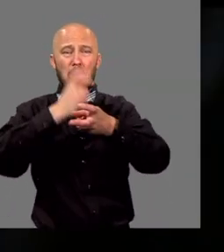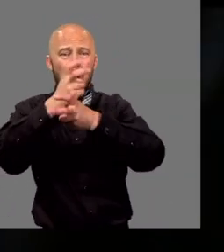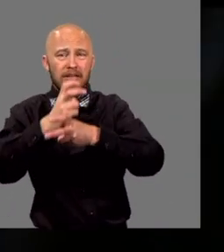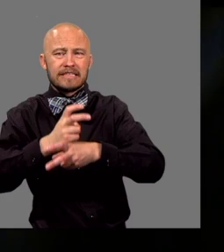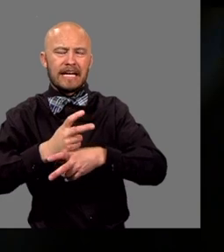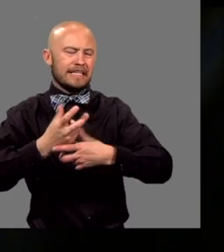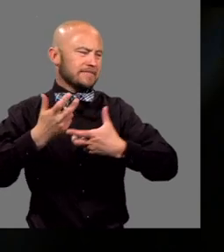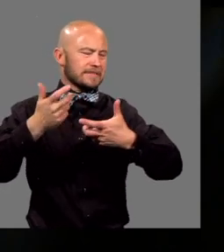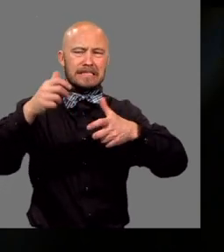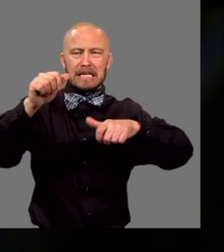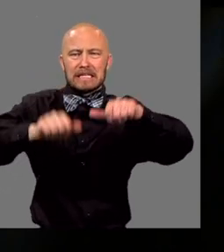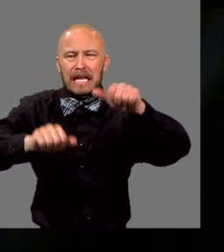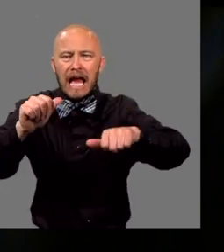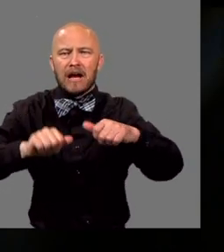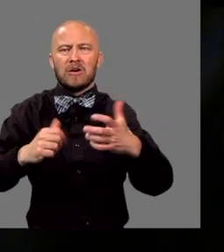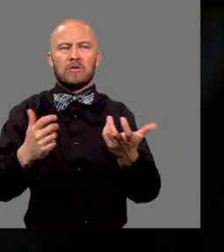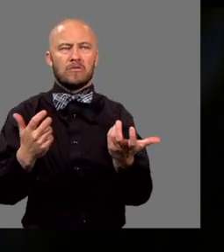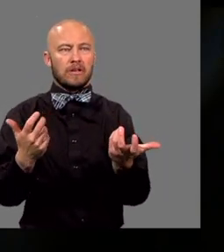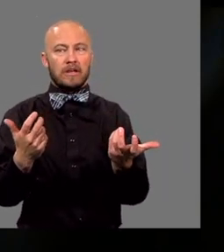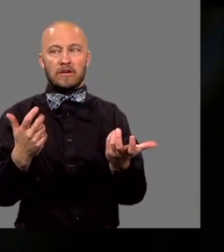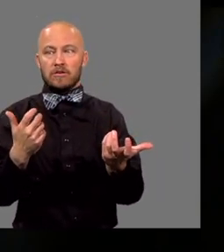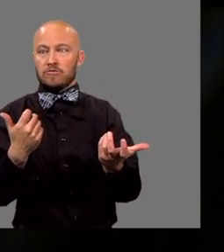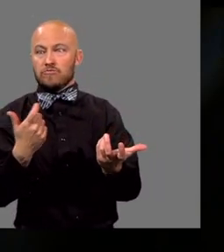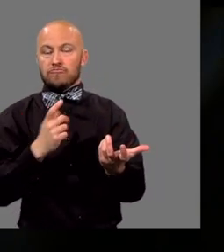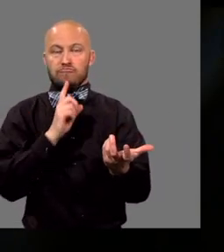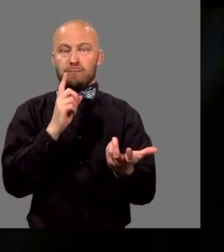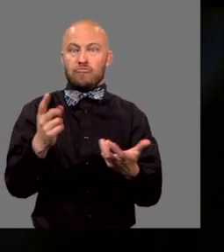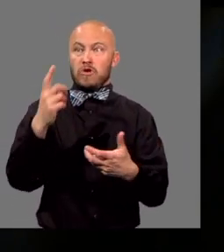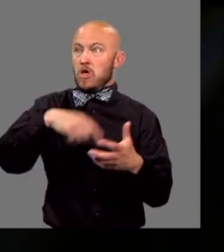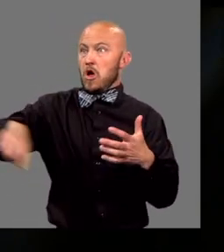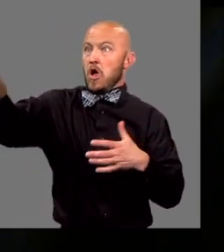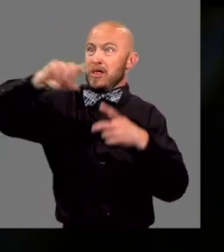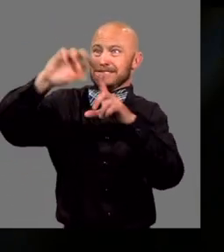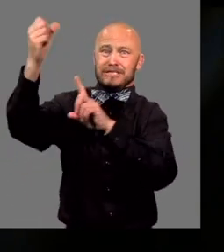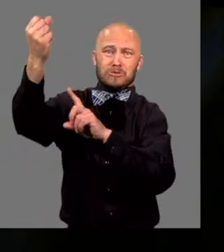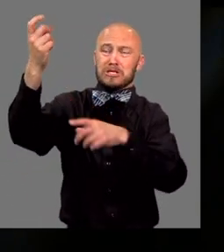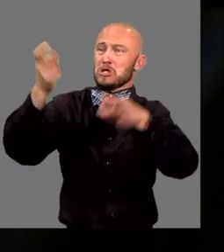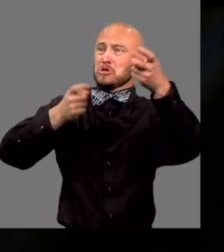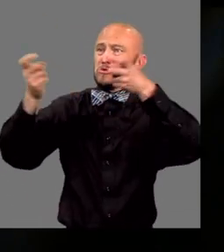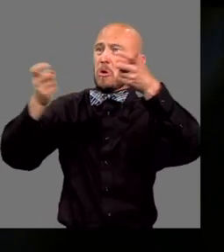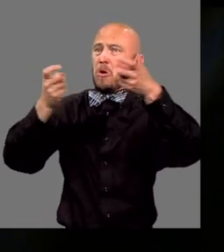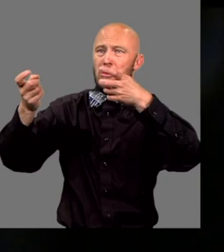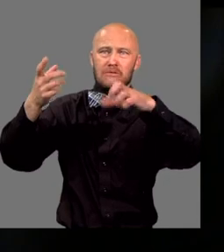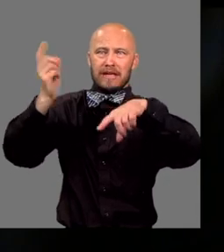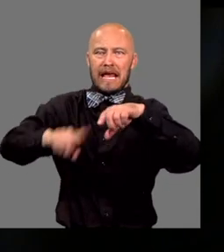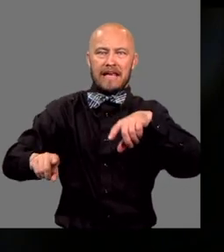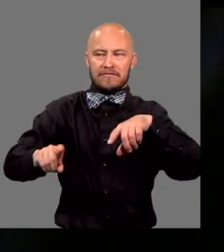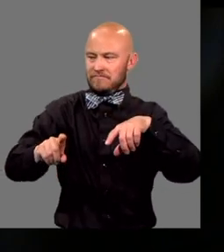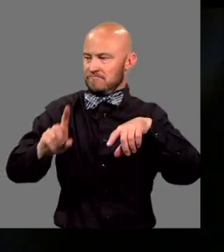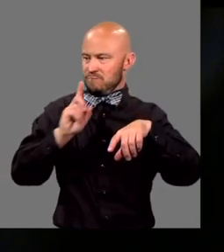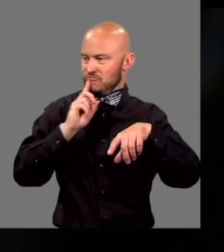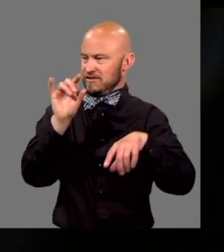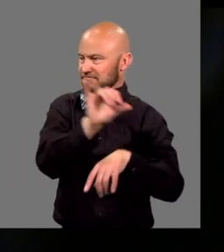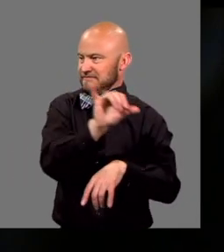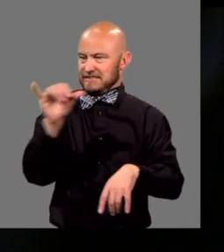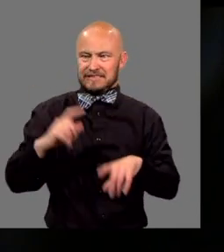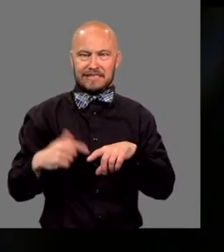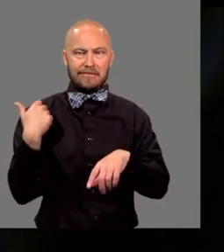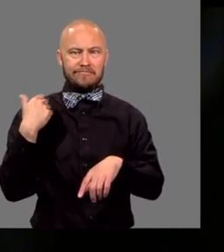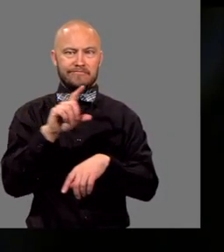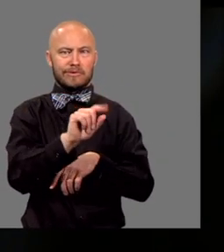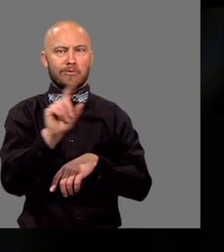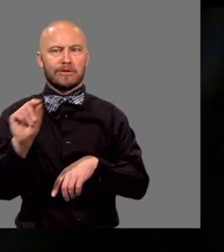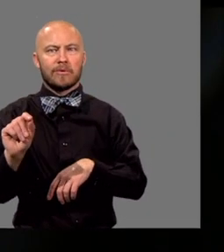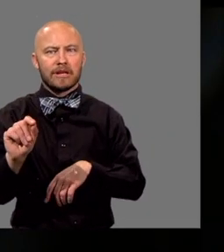uncertainty, self-doubt, and uncontrollable external circumstances as you did in 2020.